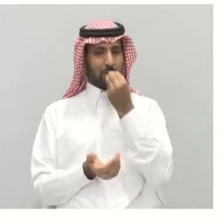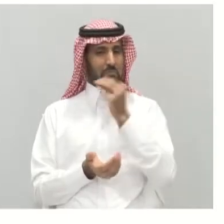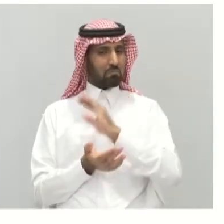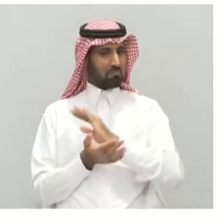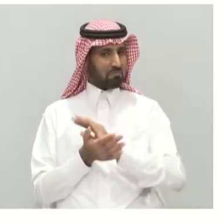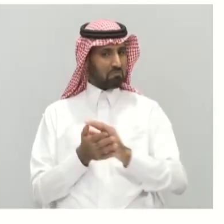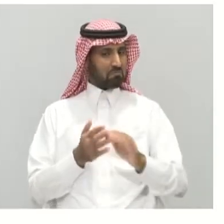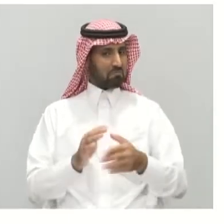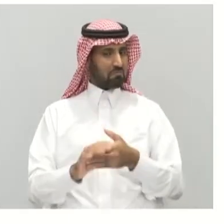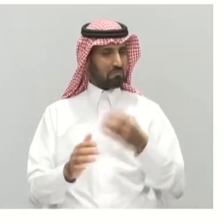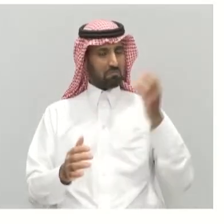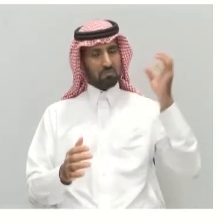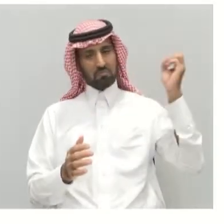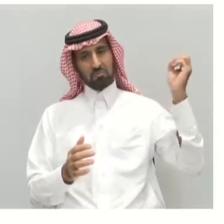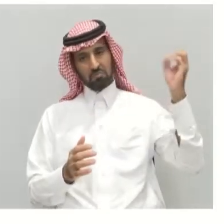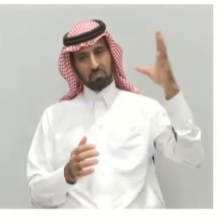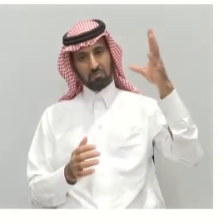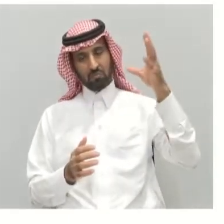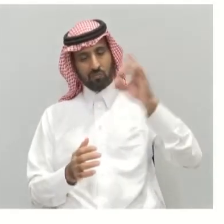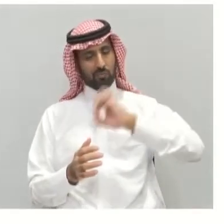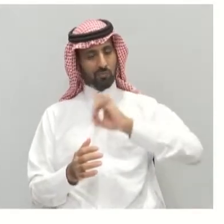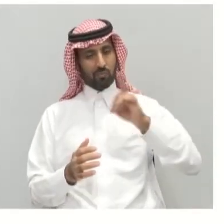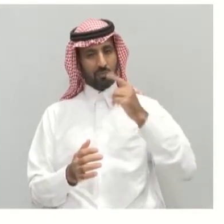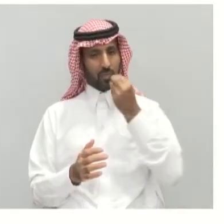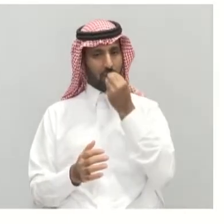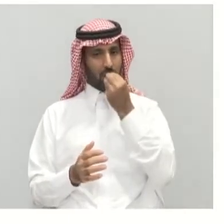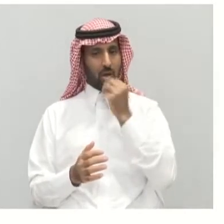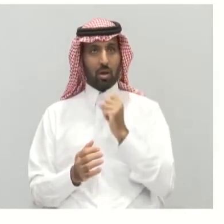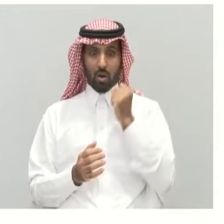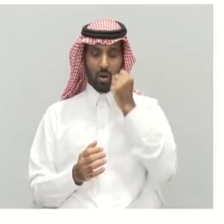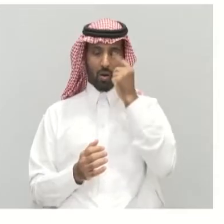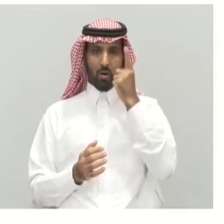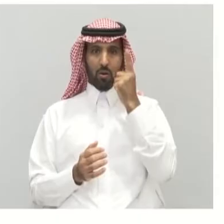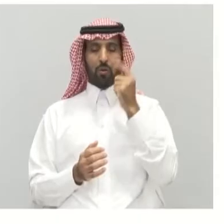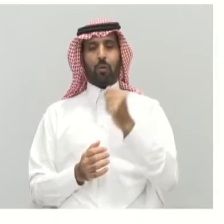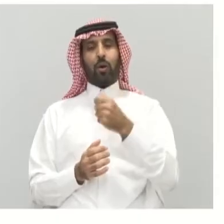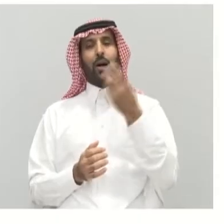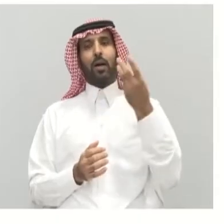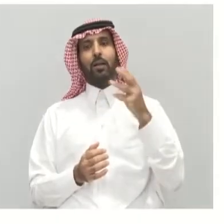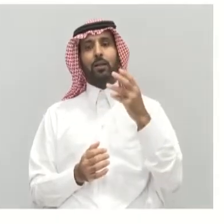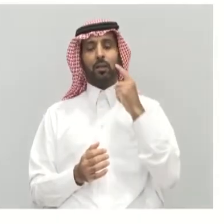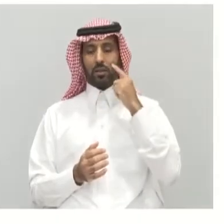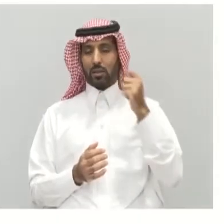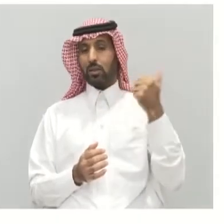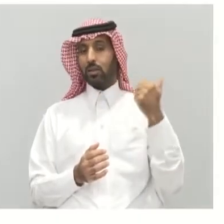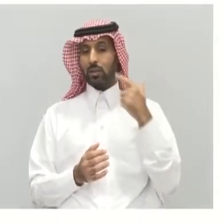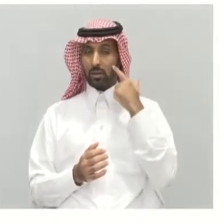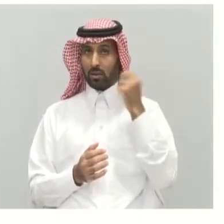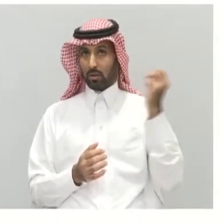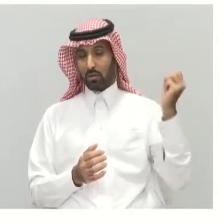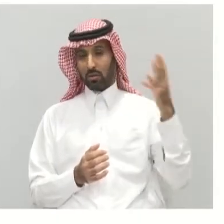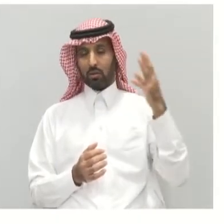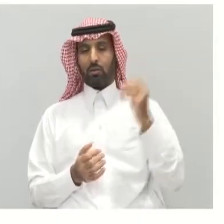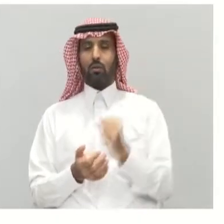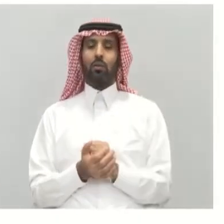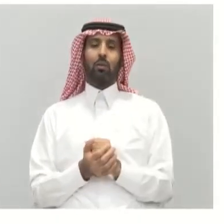anything this morning. Okay. I woke up at 6 a.m. this morning.